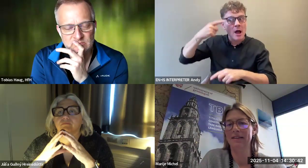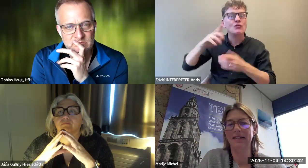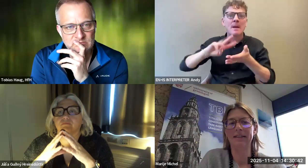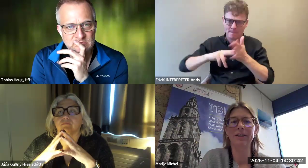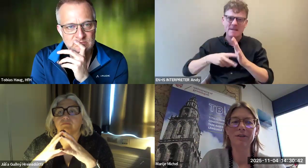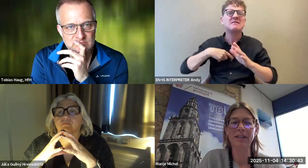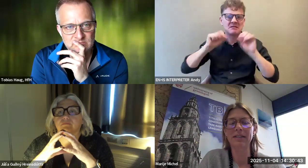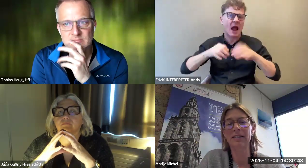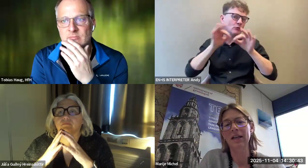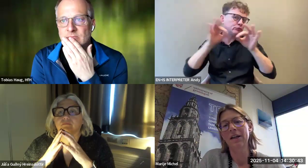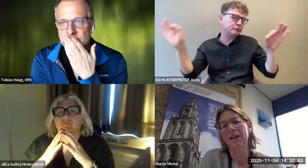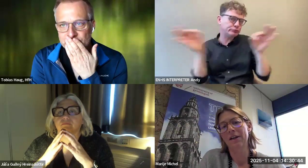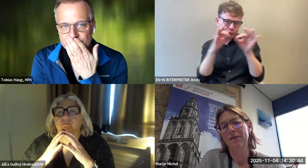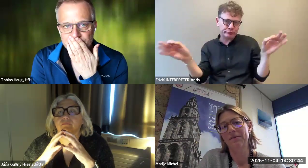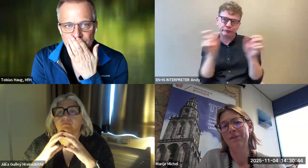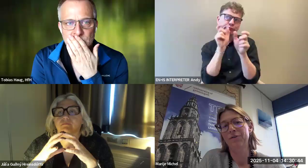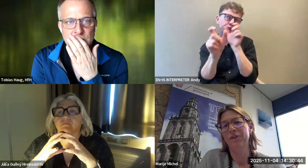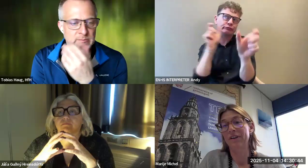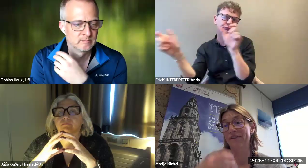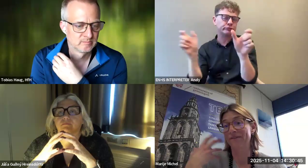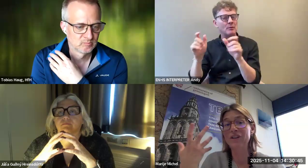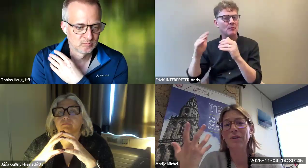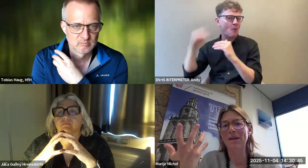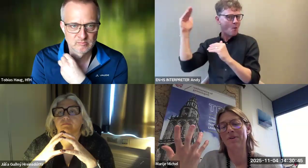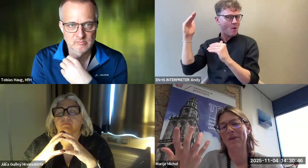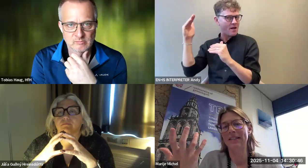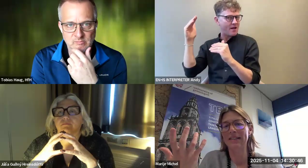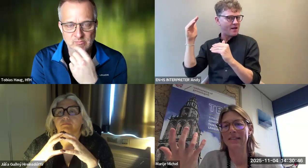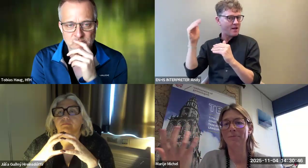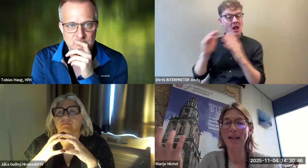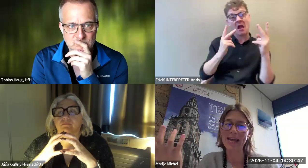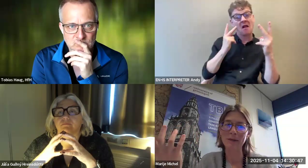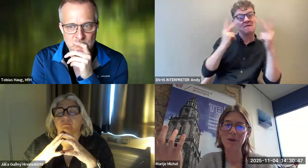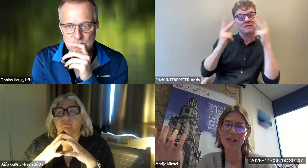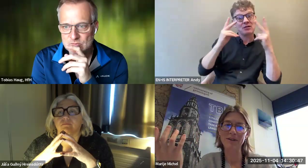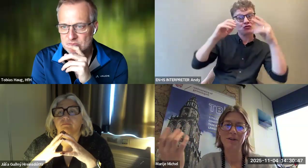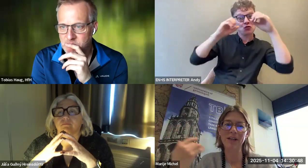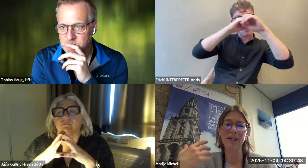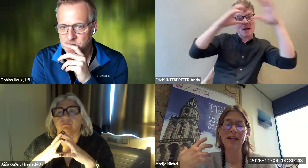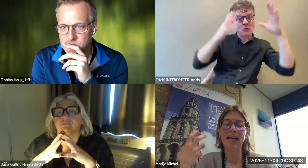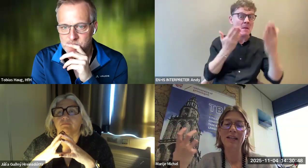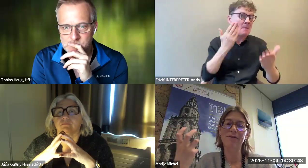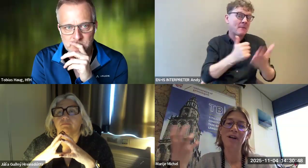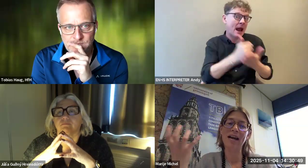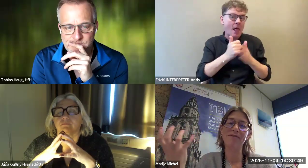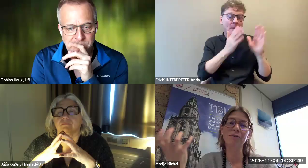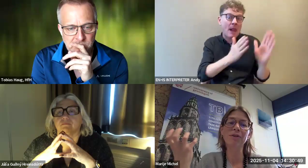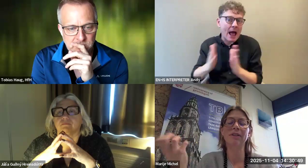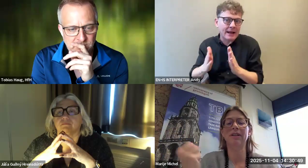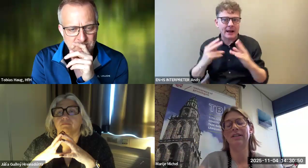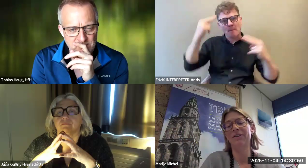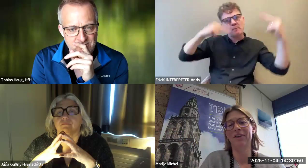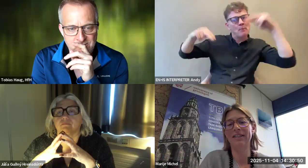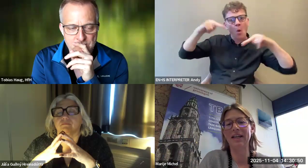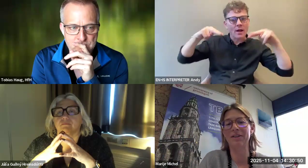complex lexicosyntactic units. Your visual memory might assist in planning and monitoring. And if you have a